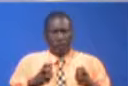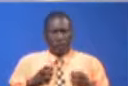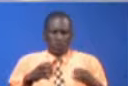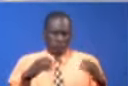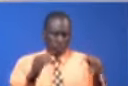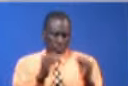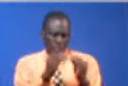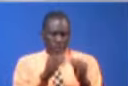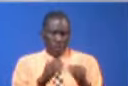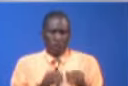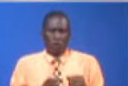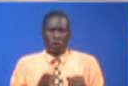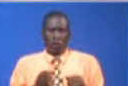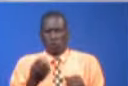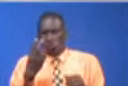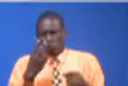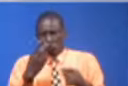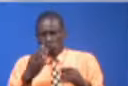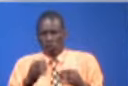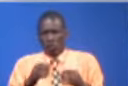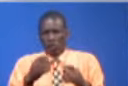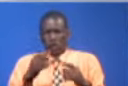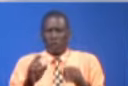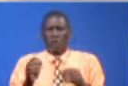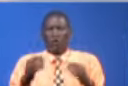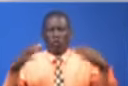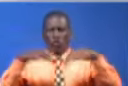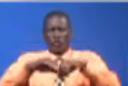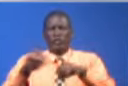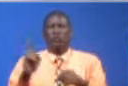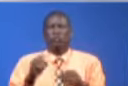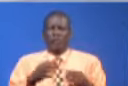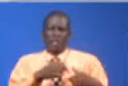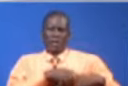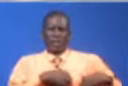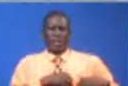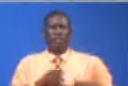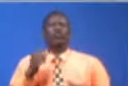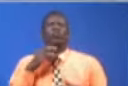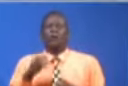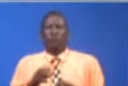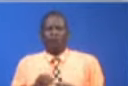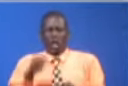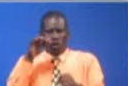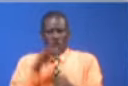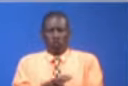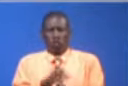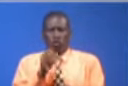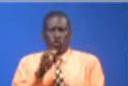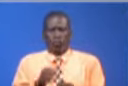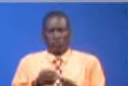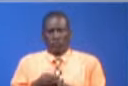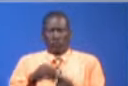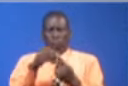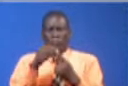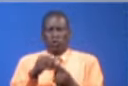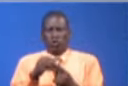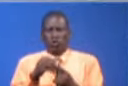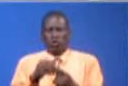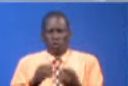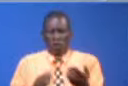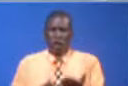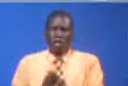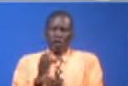Consortium biannual conference in Nairobi, delegates decried the massive allocation of the special drawing rights